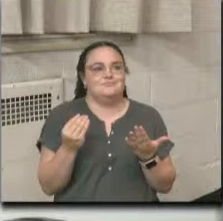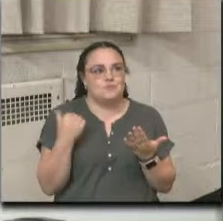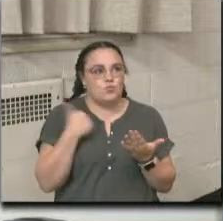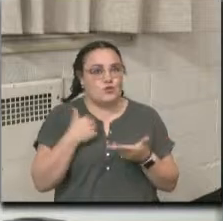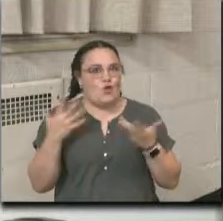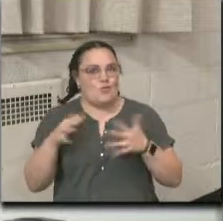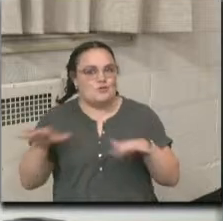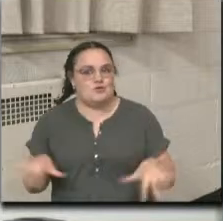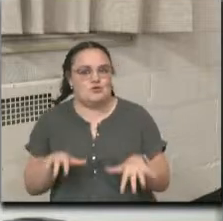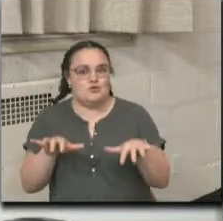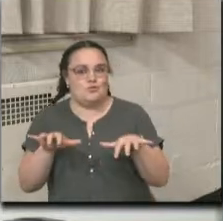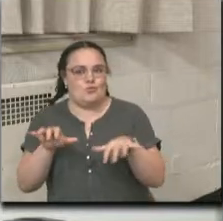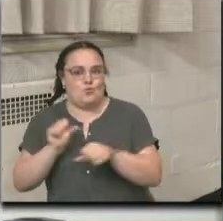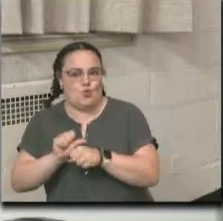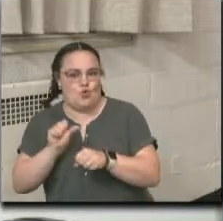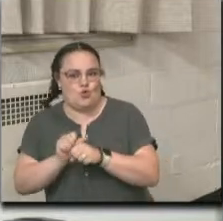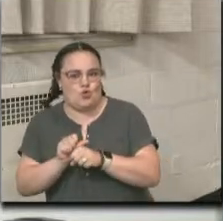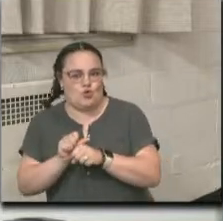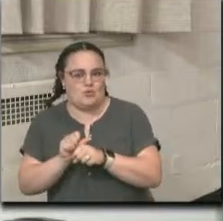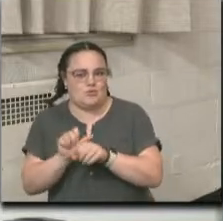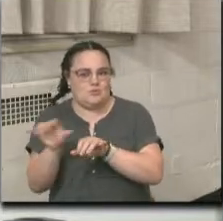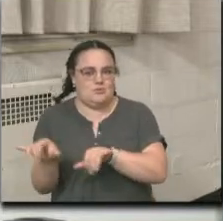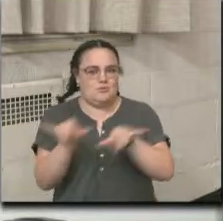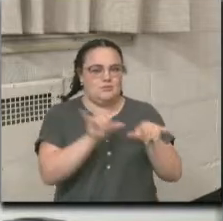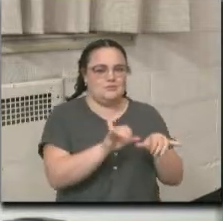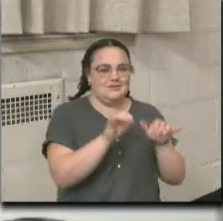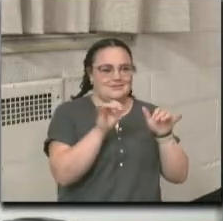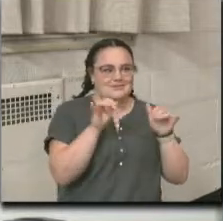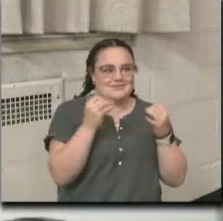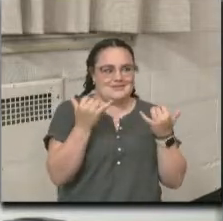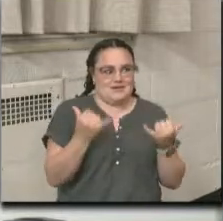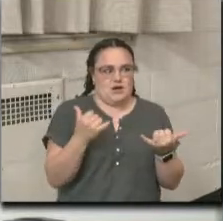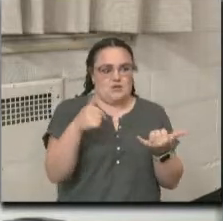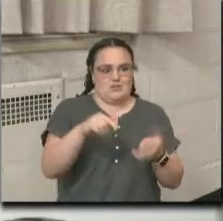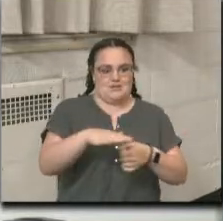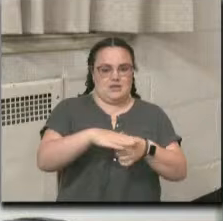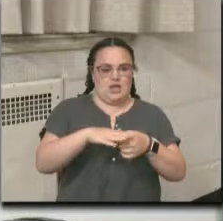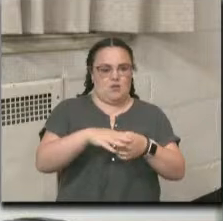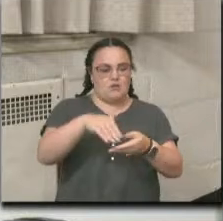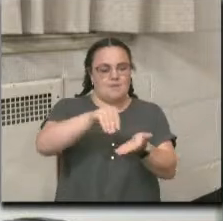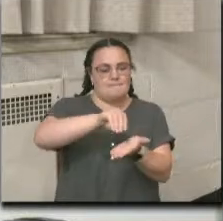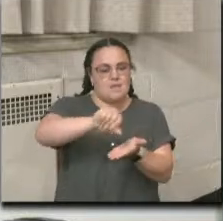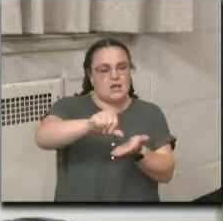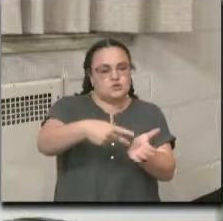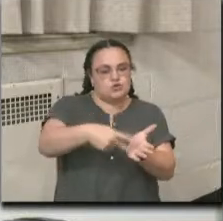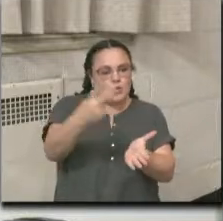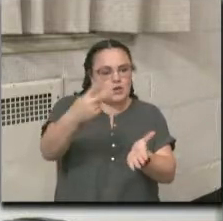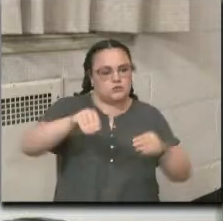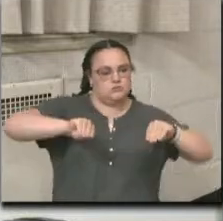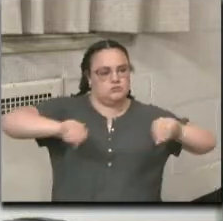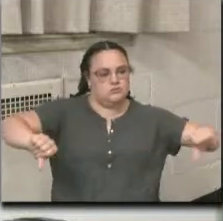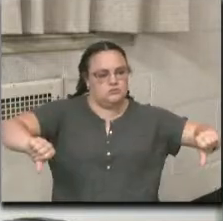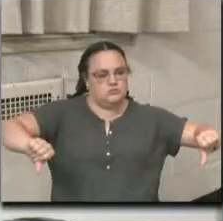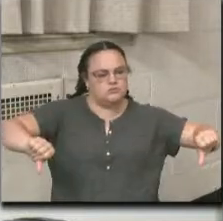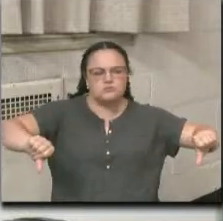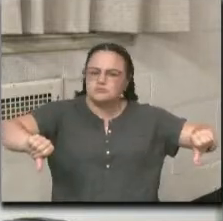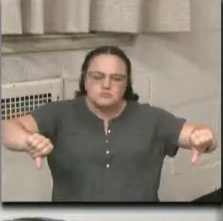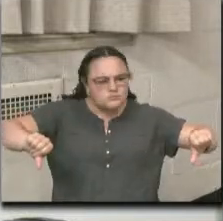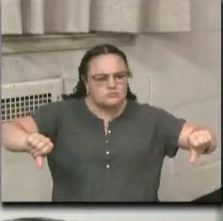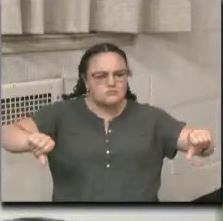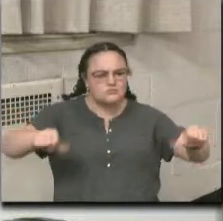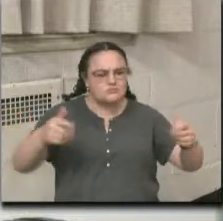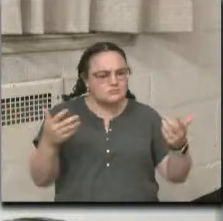is a duplication of cost to this county. And so I just feel like I can't move forward